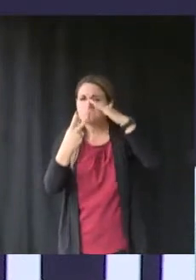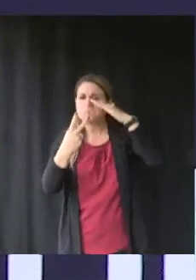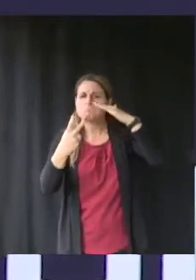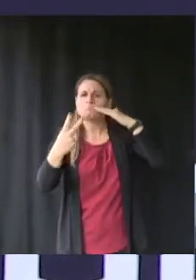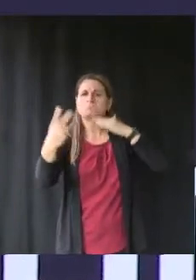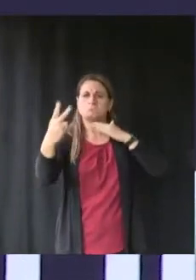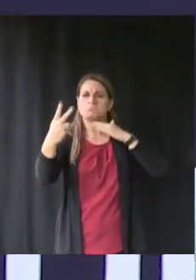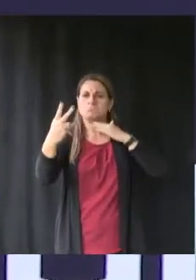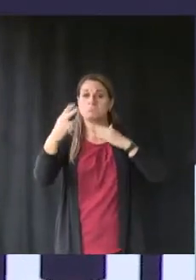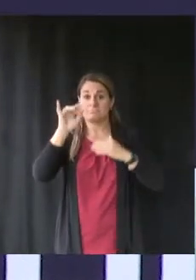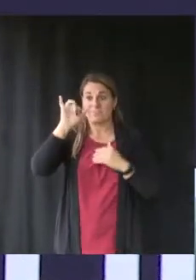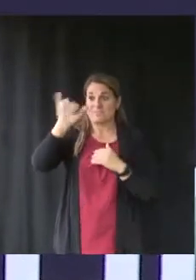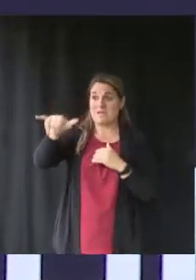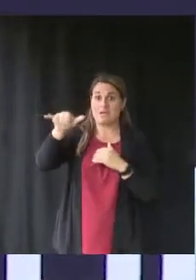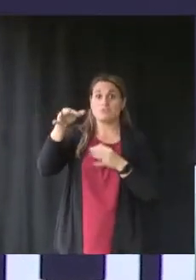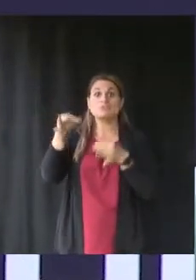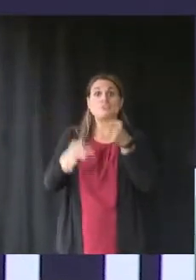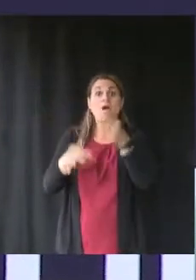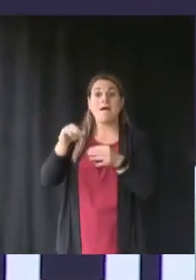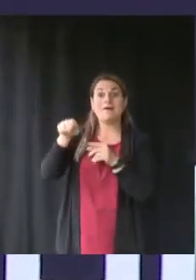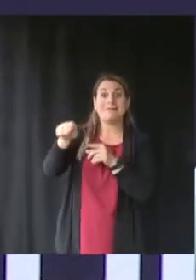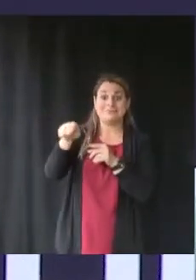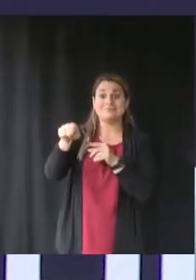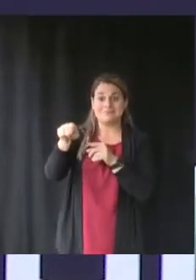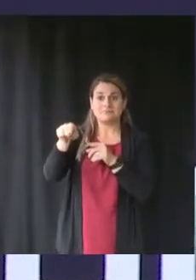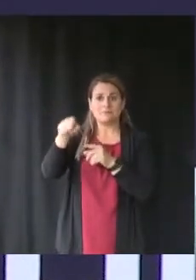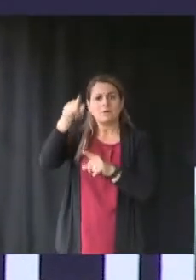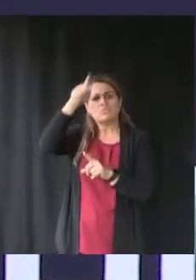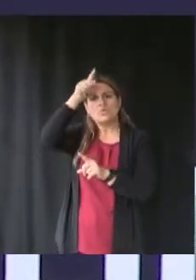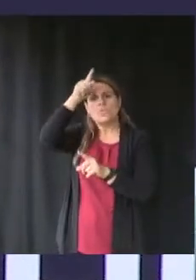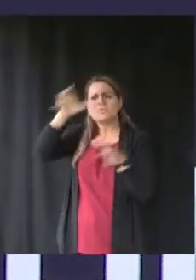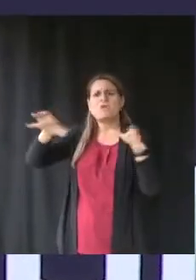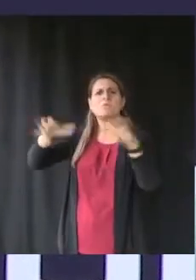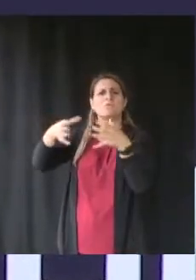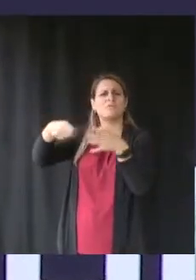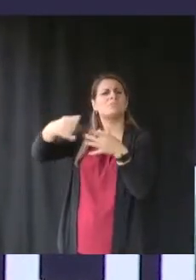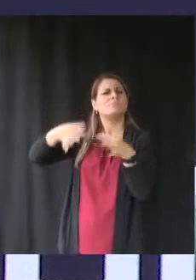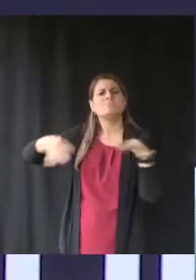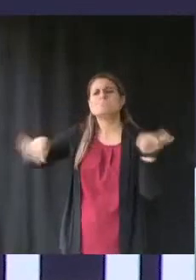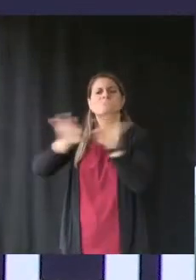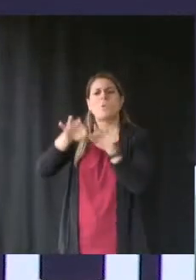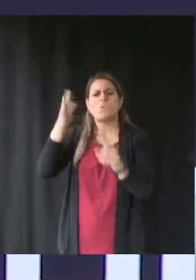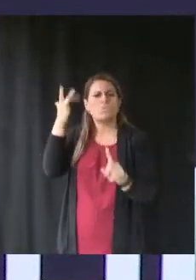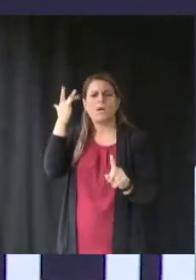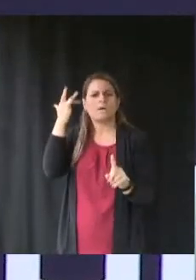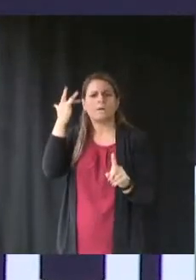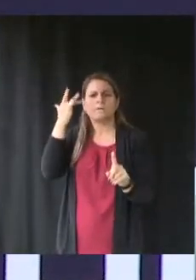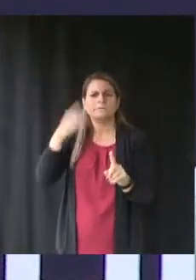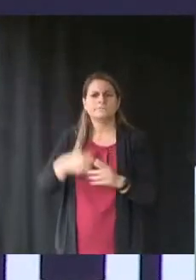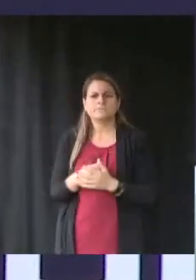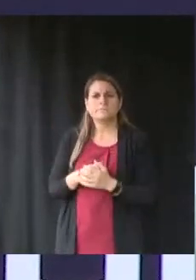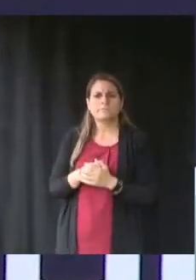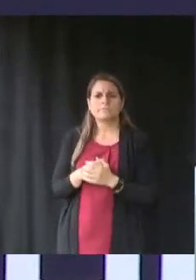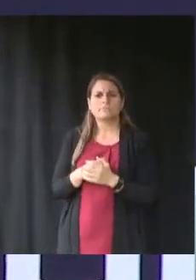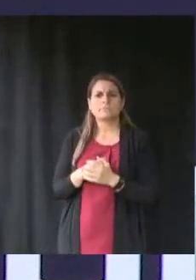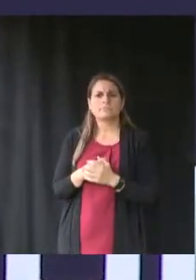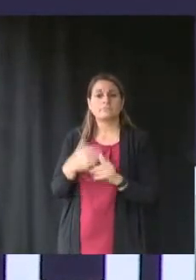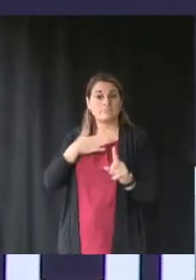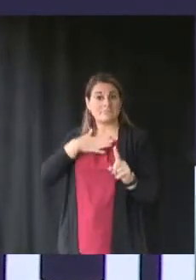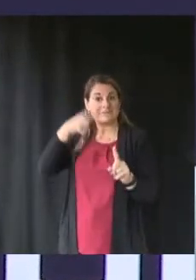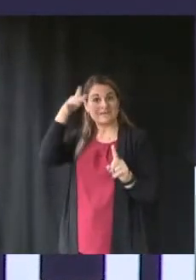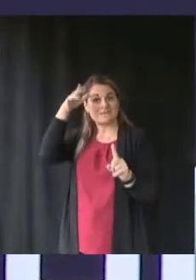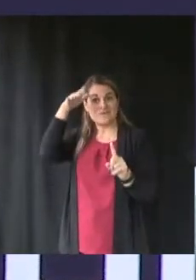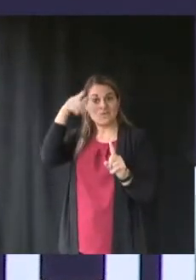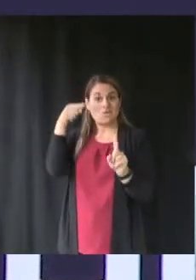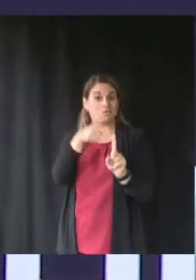relevancy of Nuremberg in our 21st century world. My father revered Justice Jackson, almost